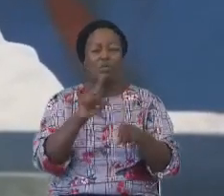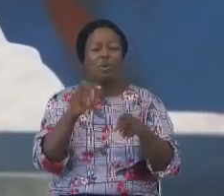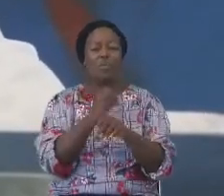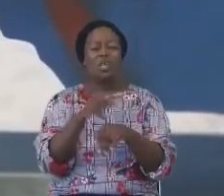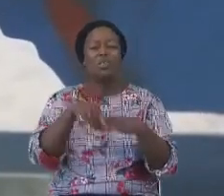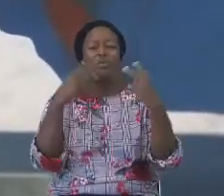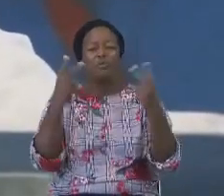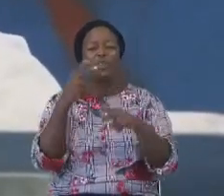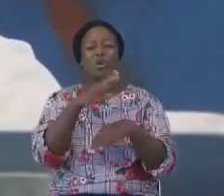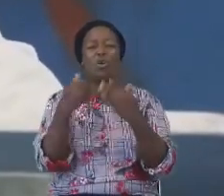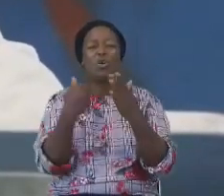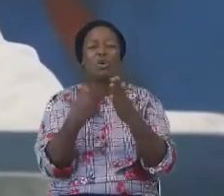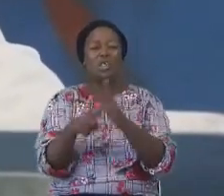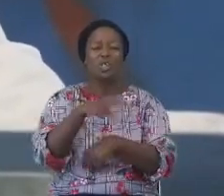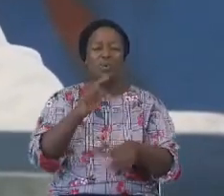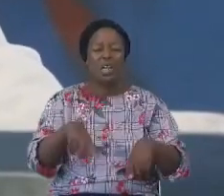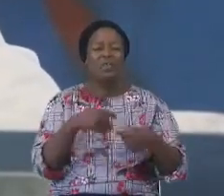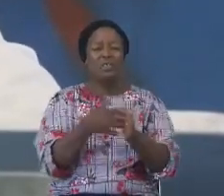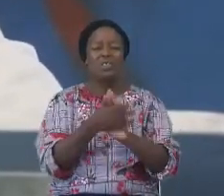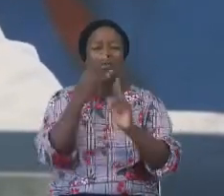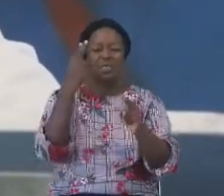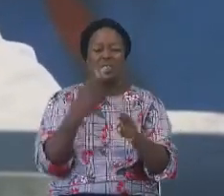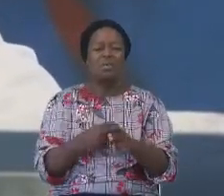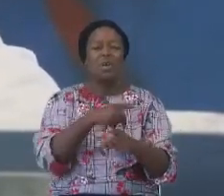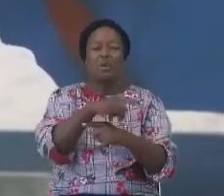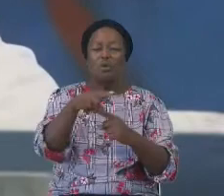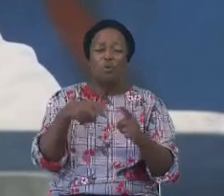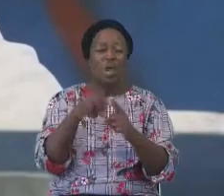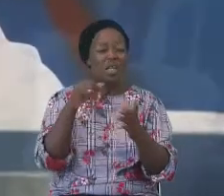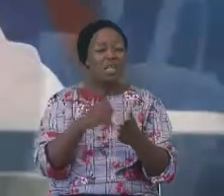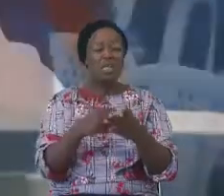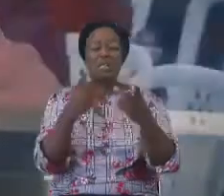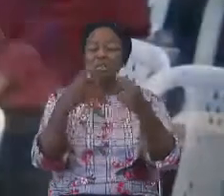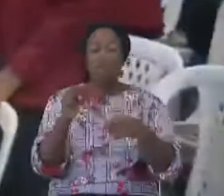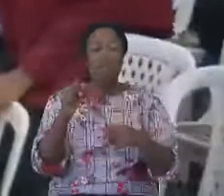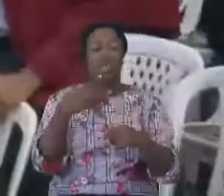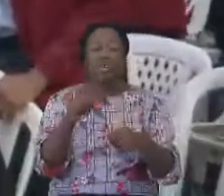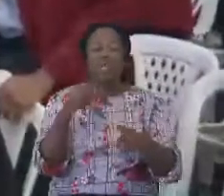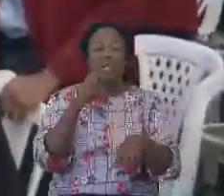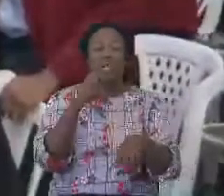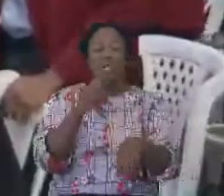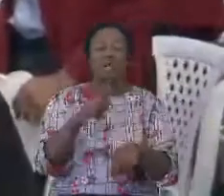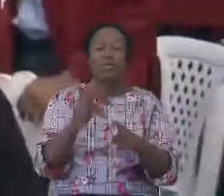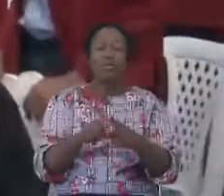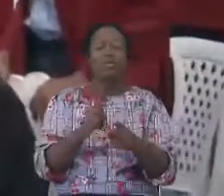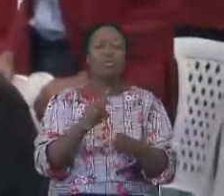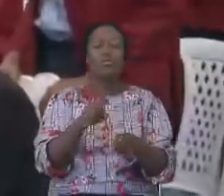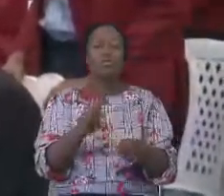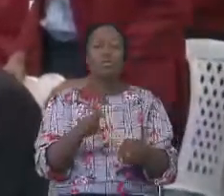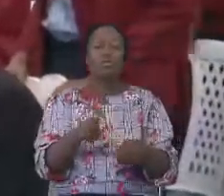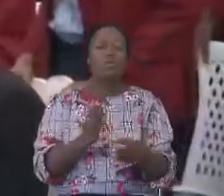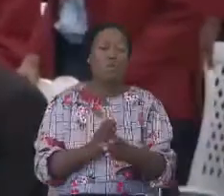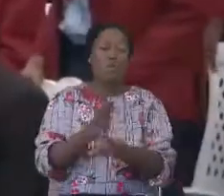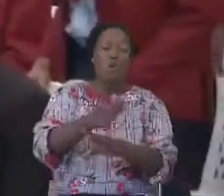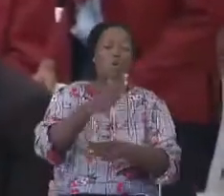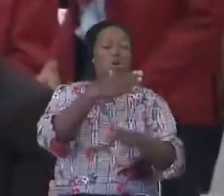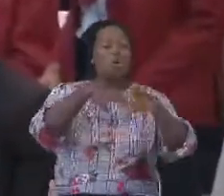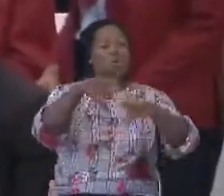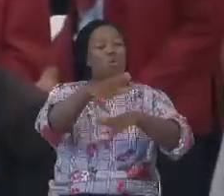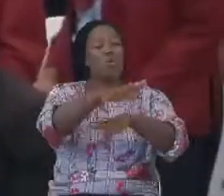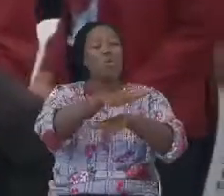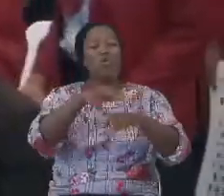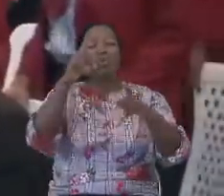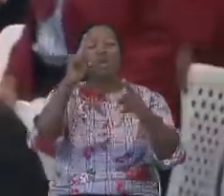and triumph every day of our lives in Jesus' name. And when it comes